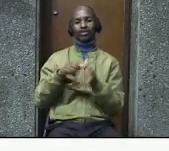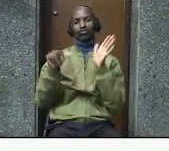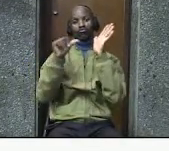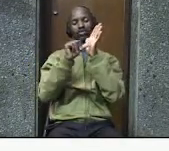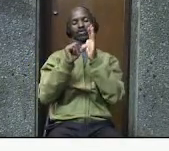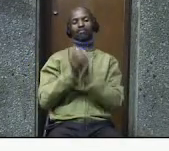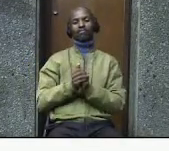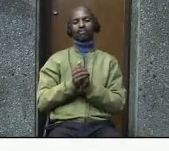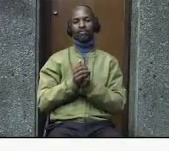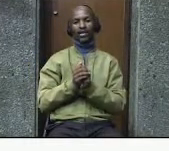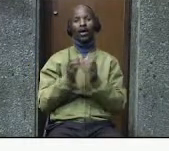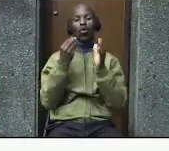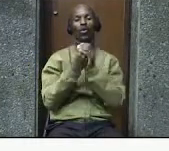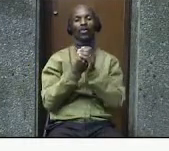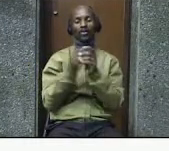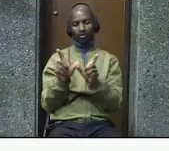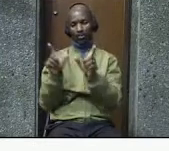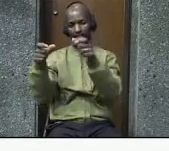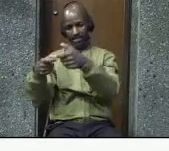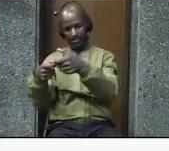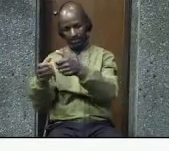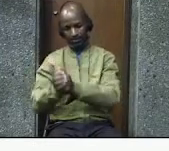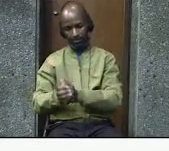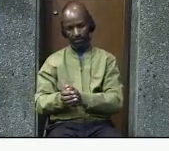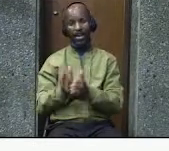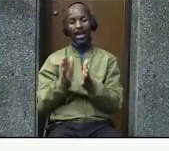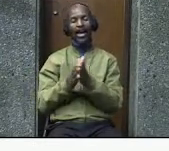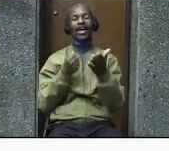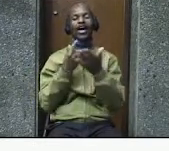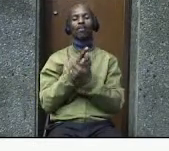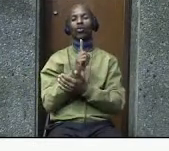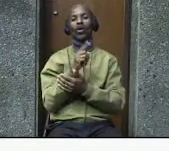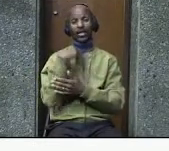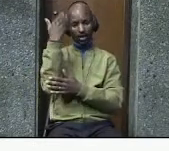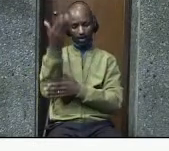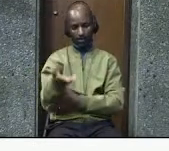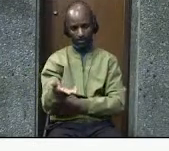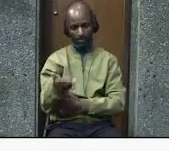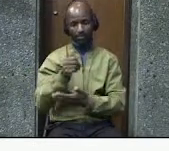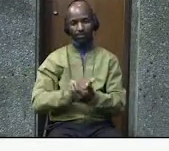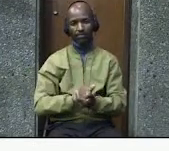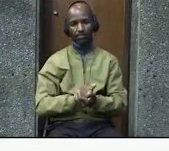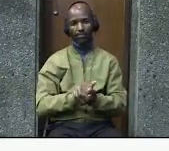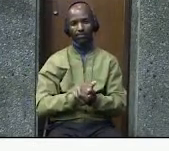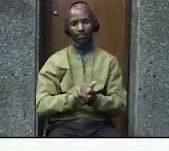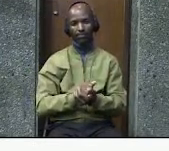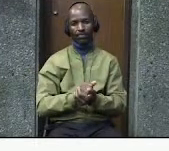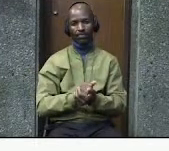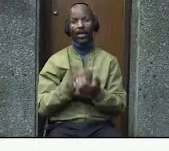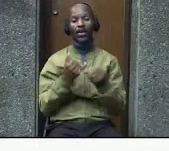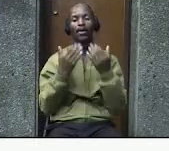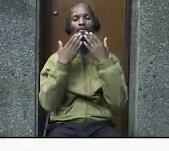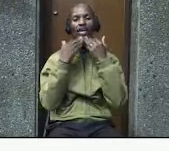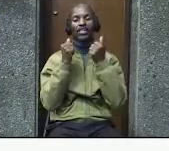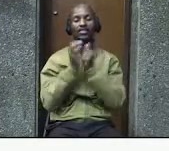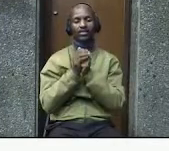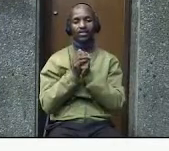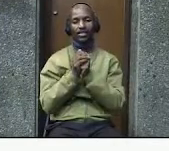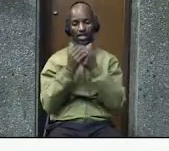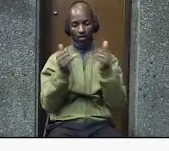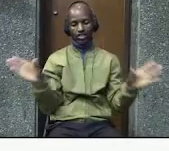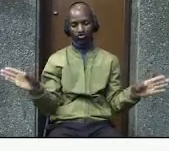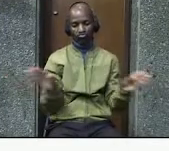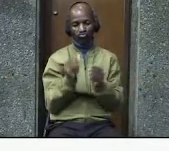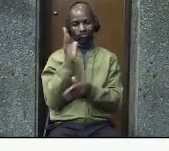account by the committee, and what happens thereafter. So please bear with me. It's a very